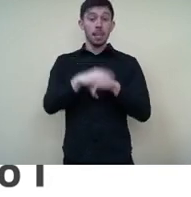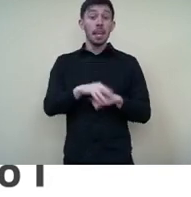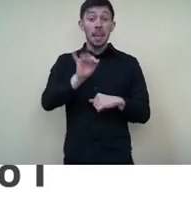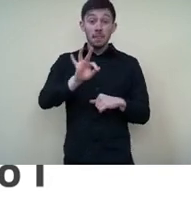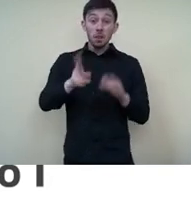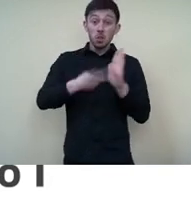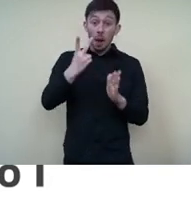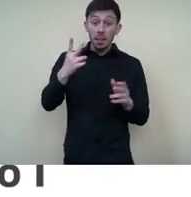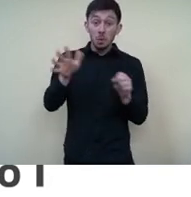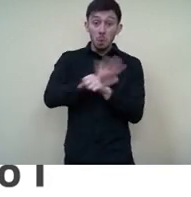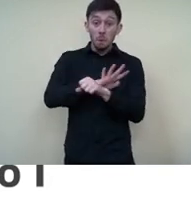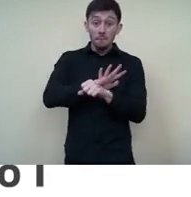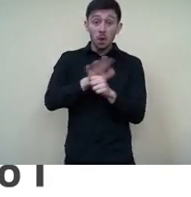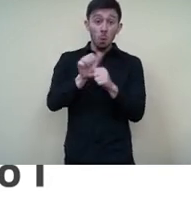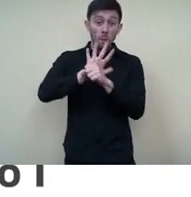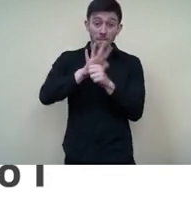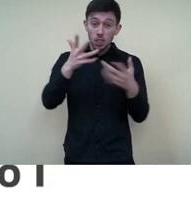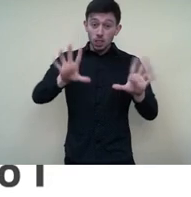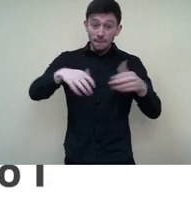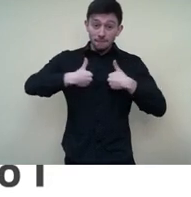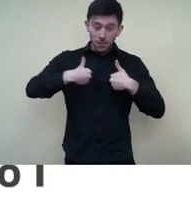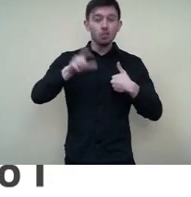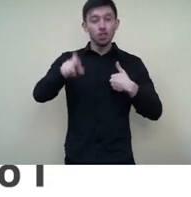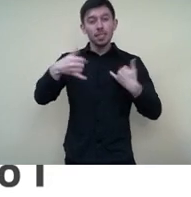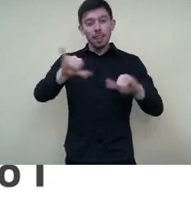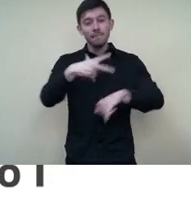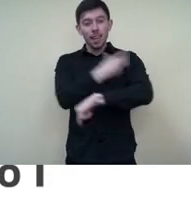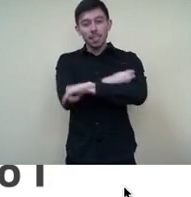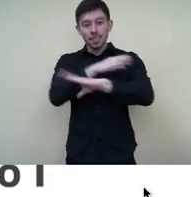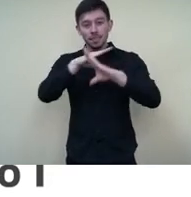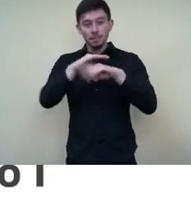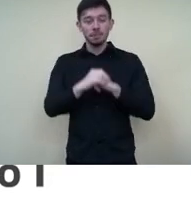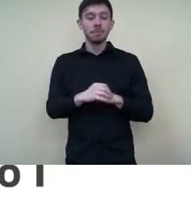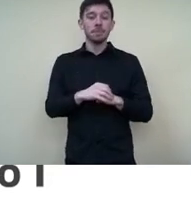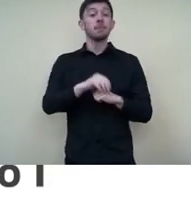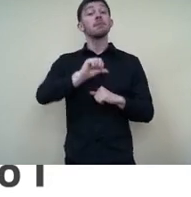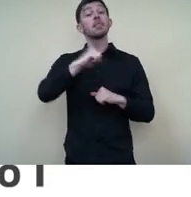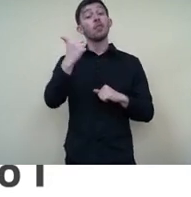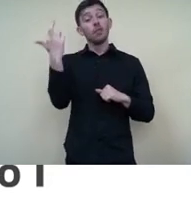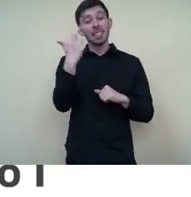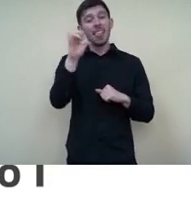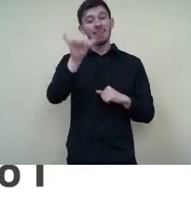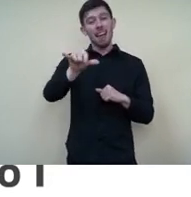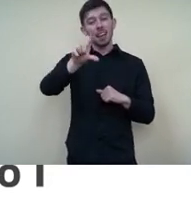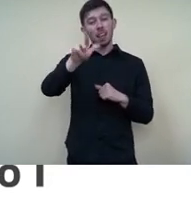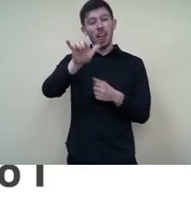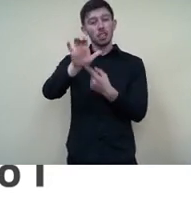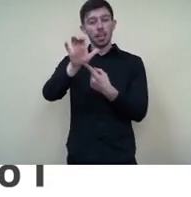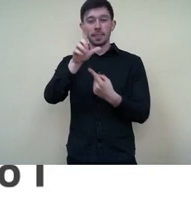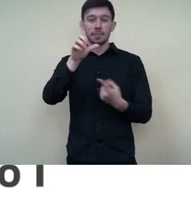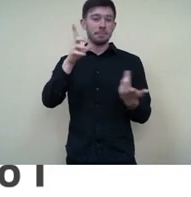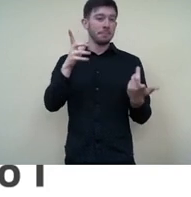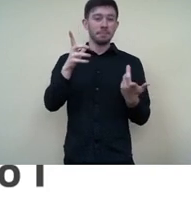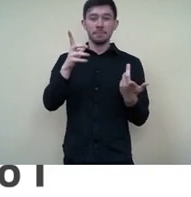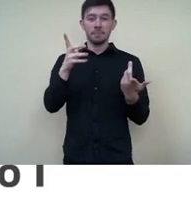get vaccinated, because you don't know if you'll get infected again. And so another reason why this logic is not so sound is because there